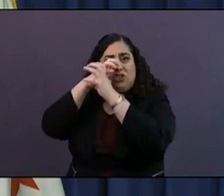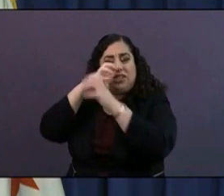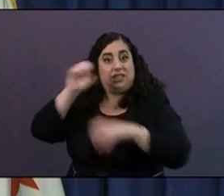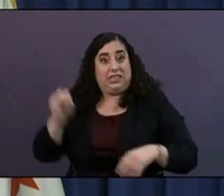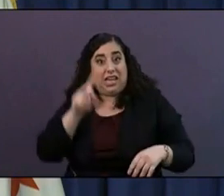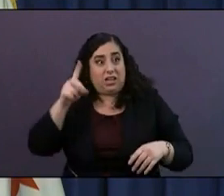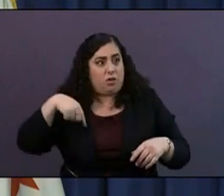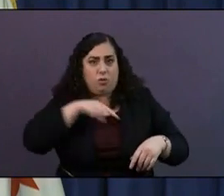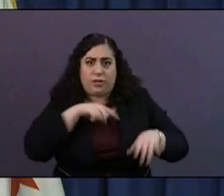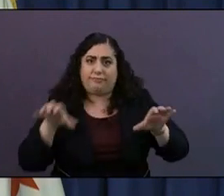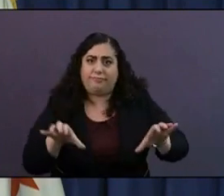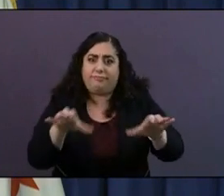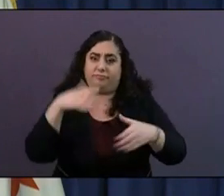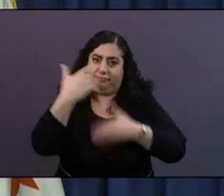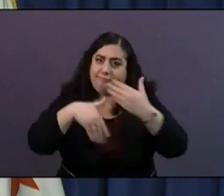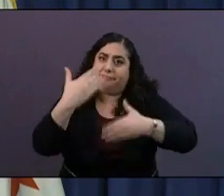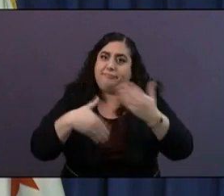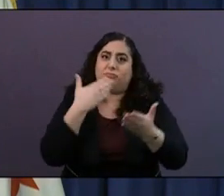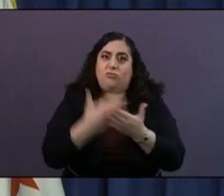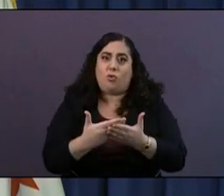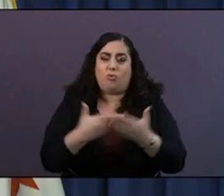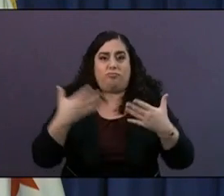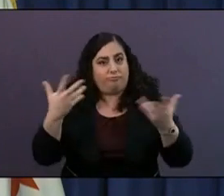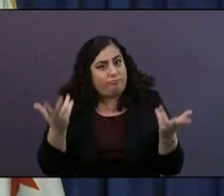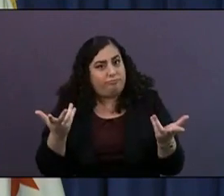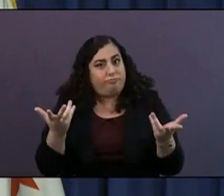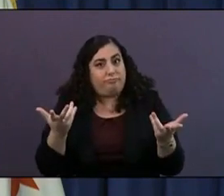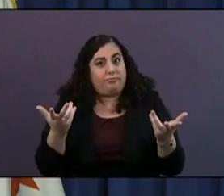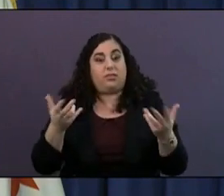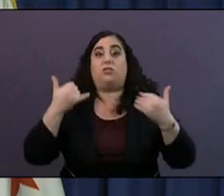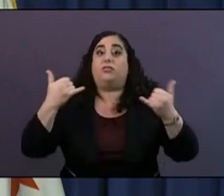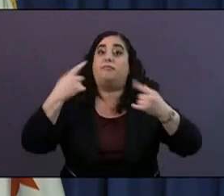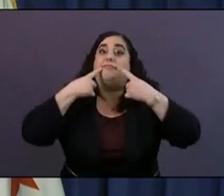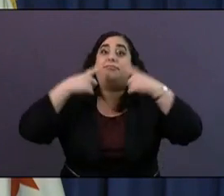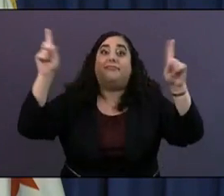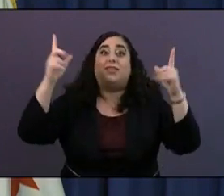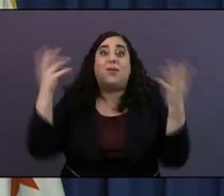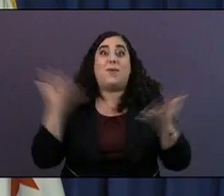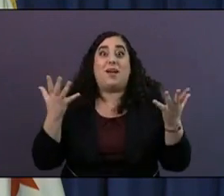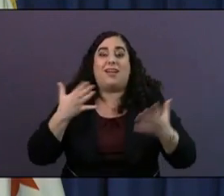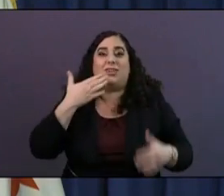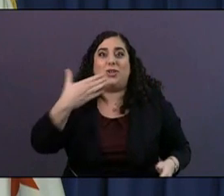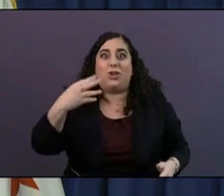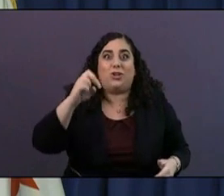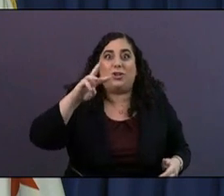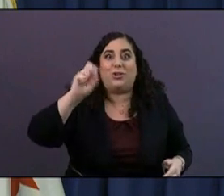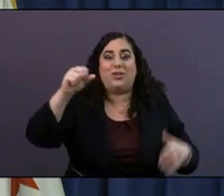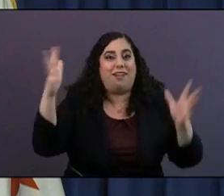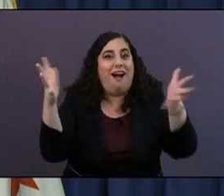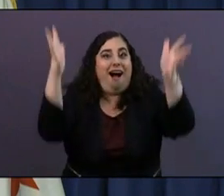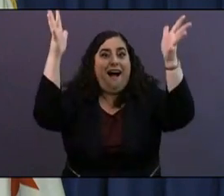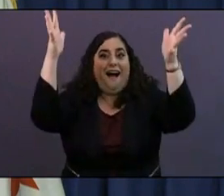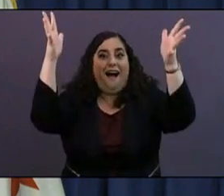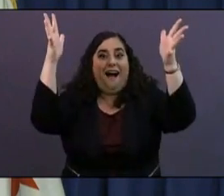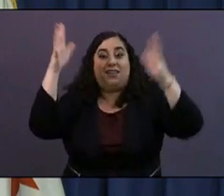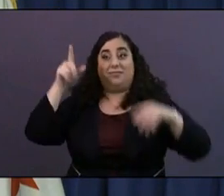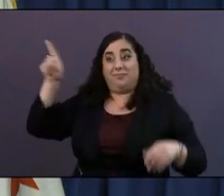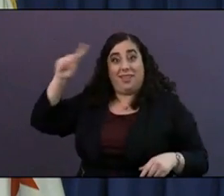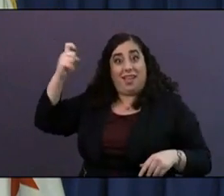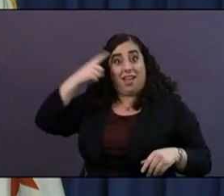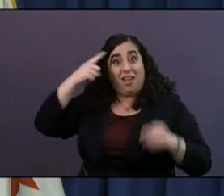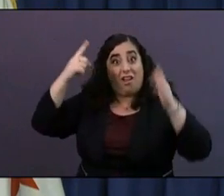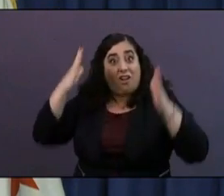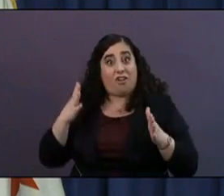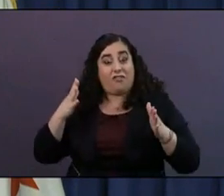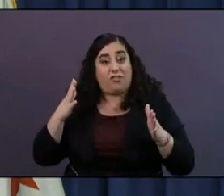today, 1 week after our letter, we got some good news. The governor has heard our call for change. The